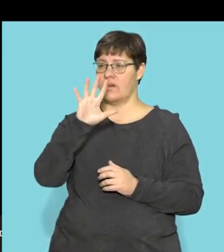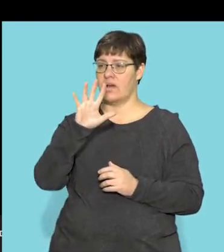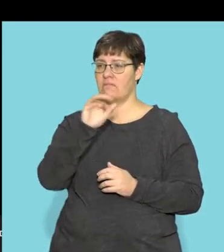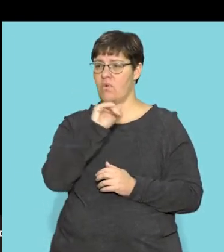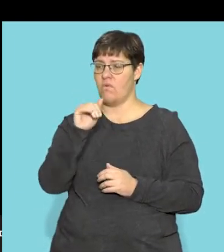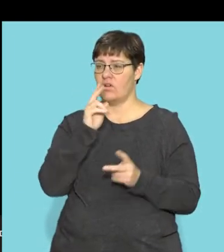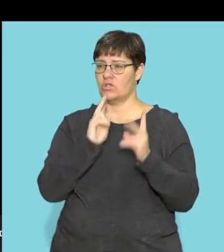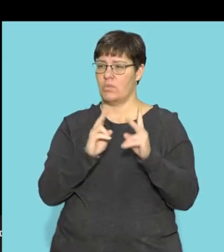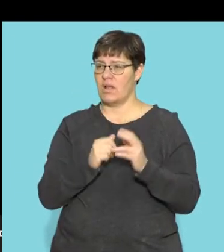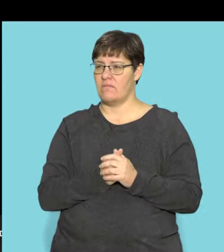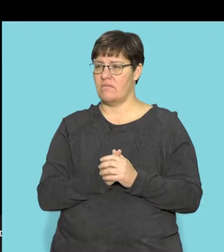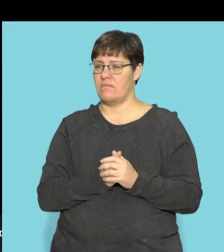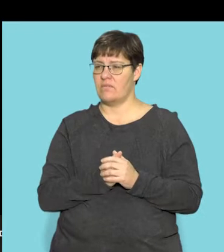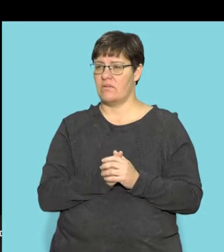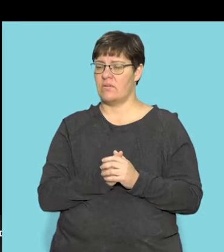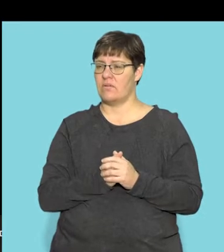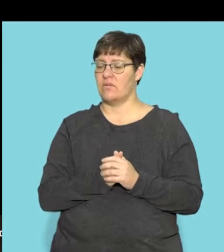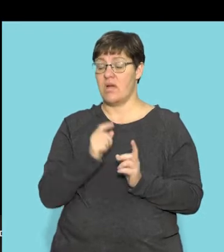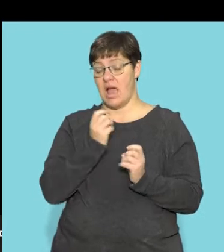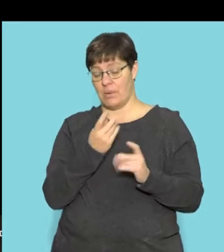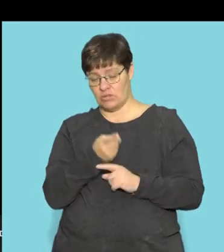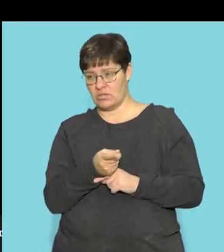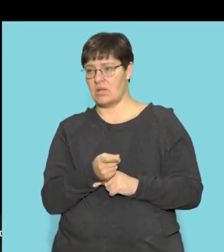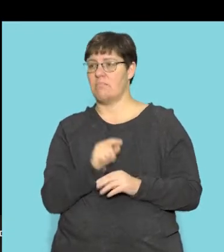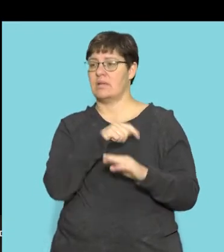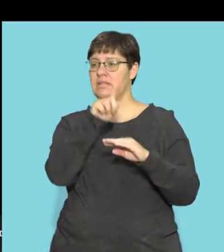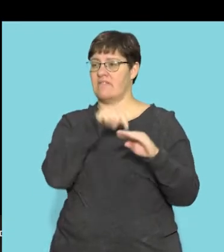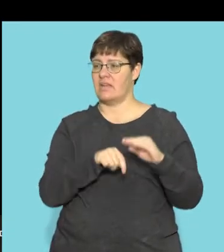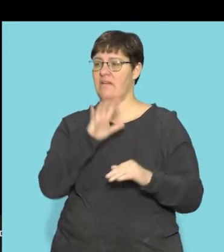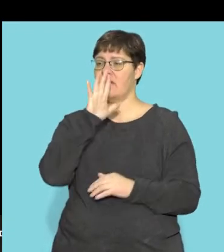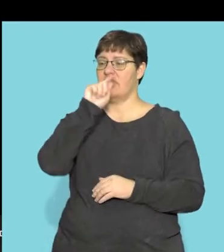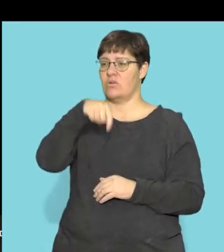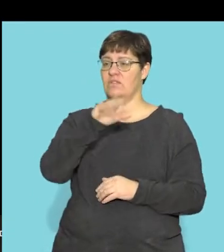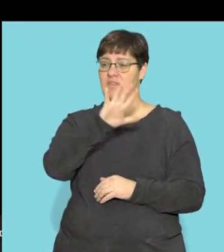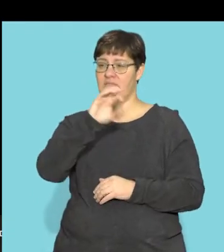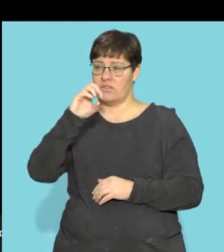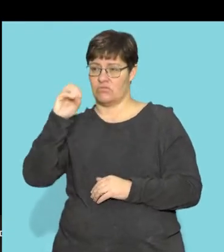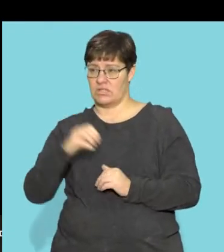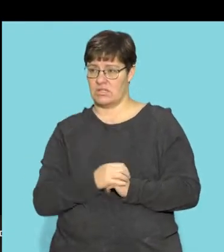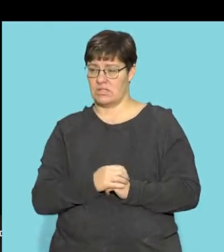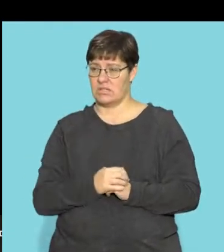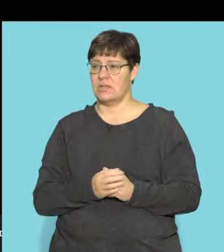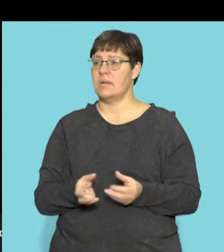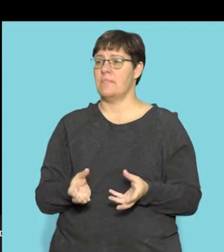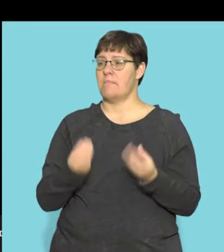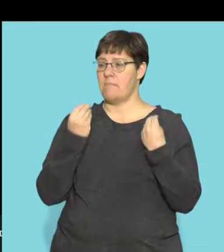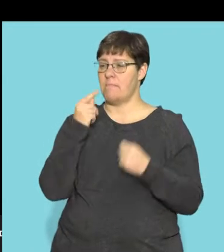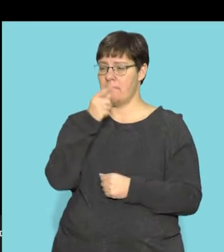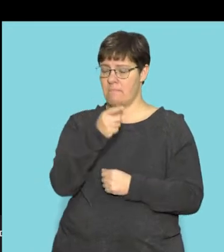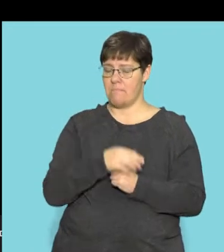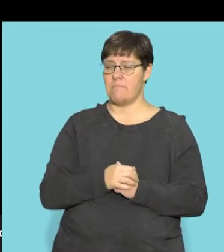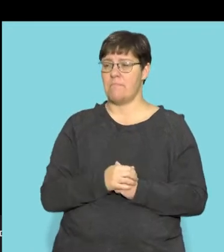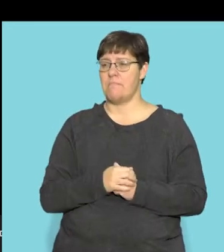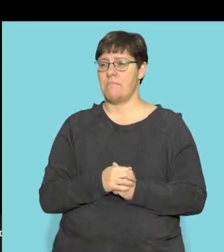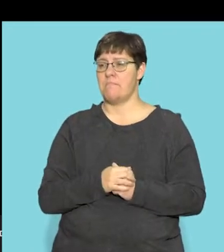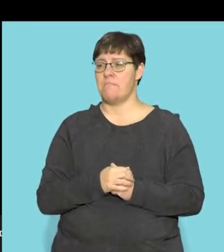me that much. I divide this by 5,500. It will give me that much, and then I add